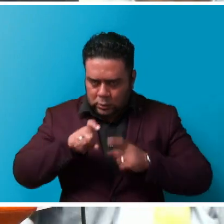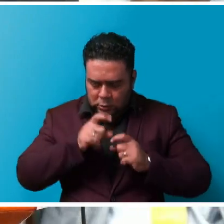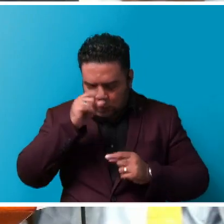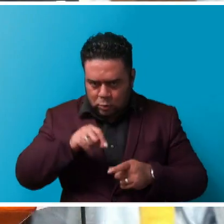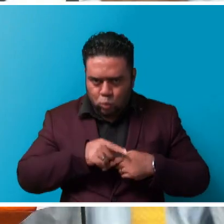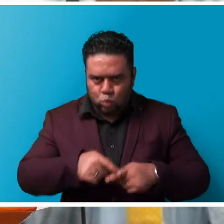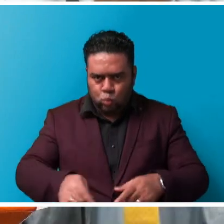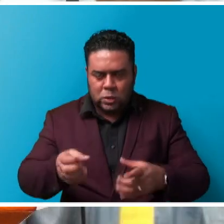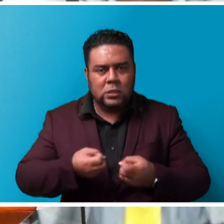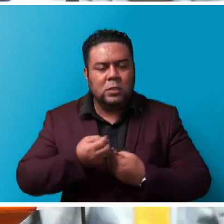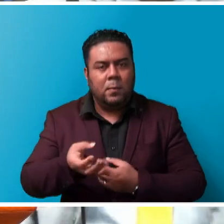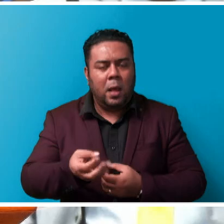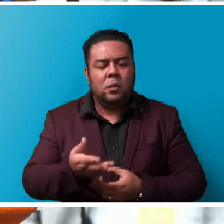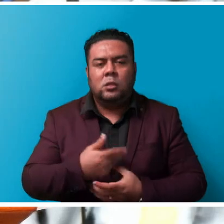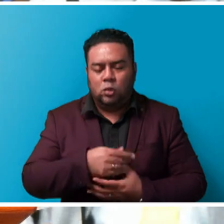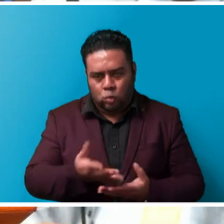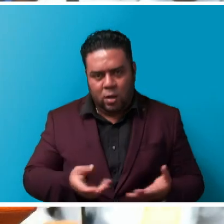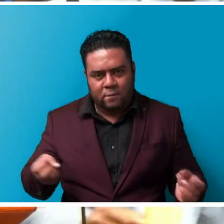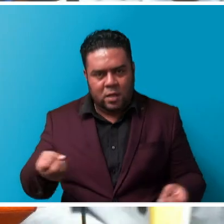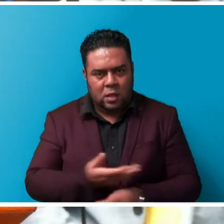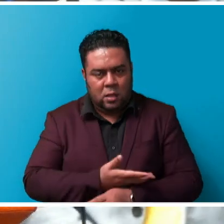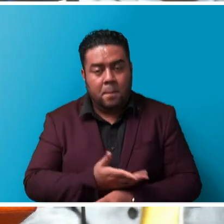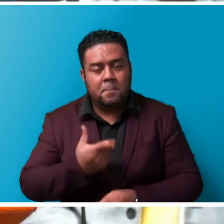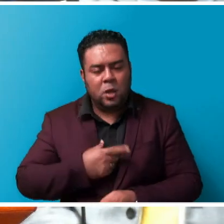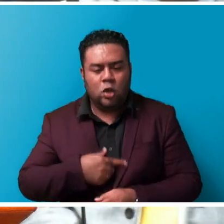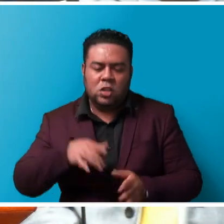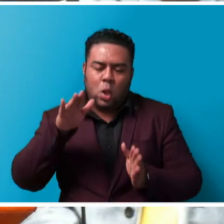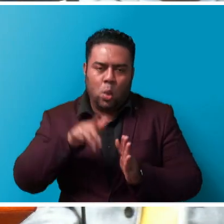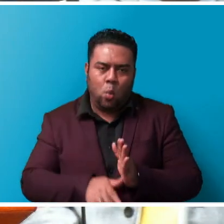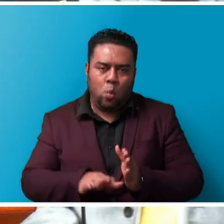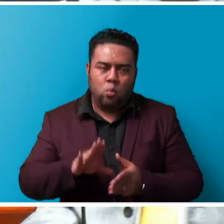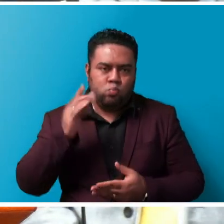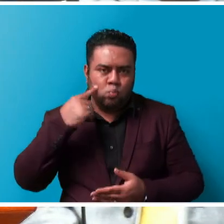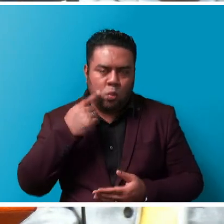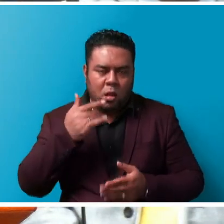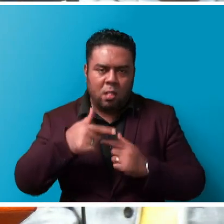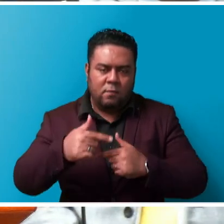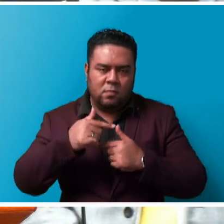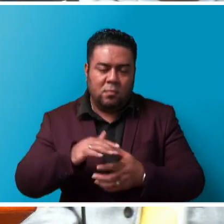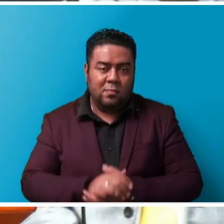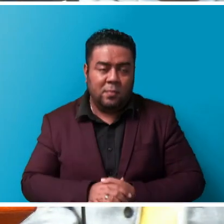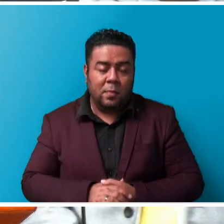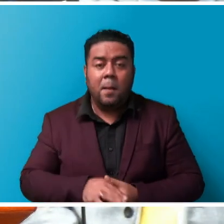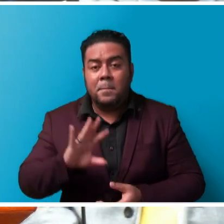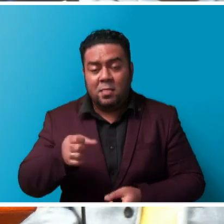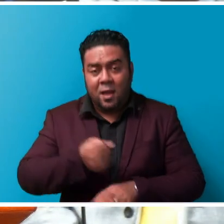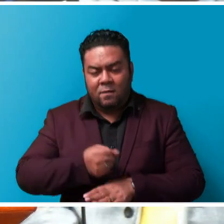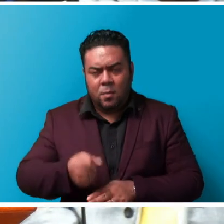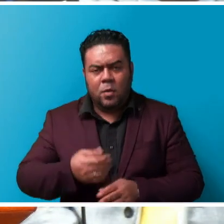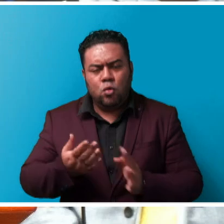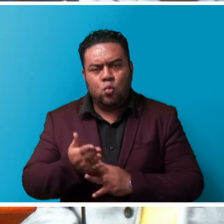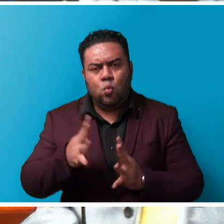supply is greatly affected due to its lower capacity. The government, through Water Authority of Fiji, has